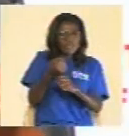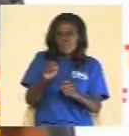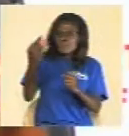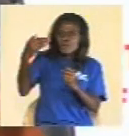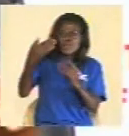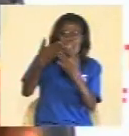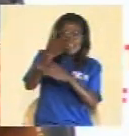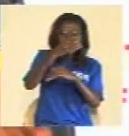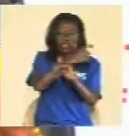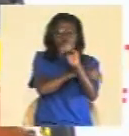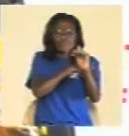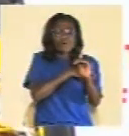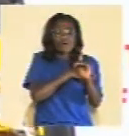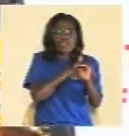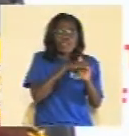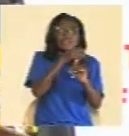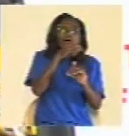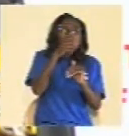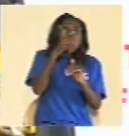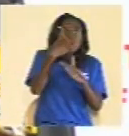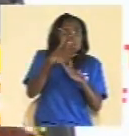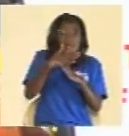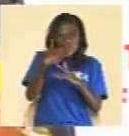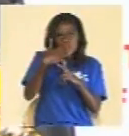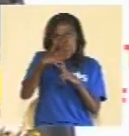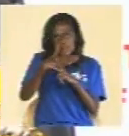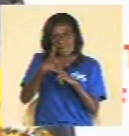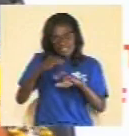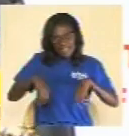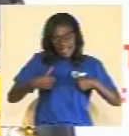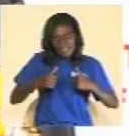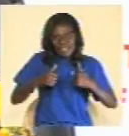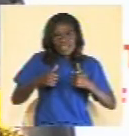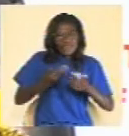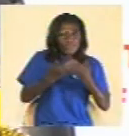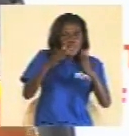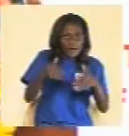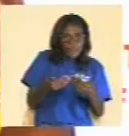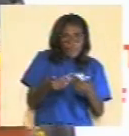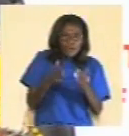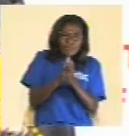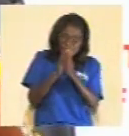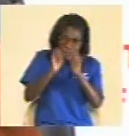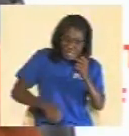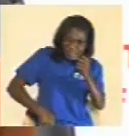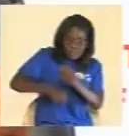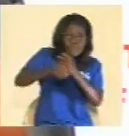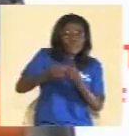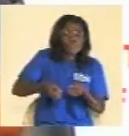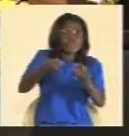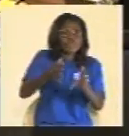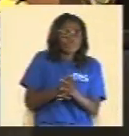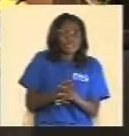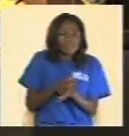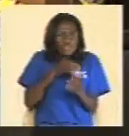So where the healthcare workers or anyone can come in to assist us, those who actually have the disease, we need to support them